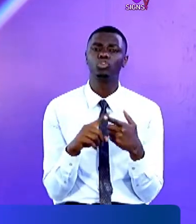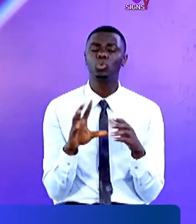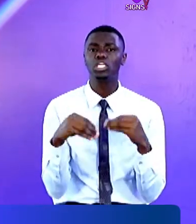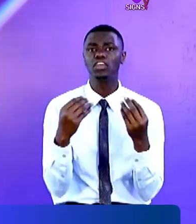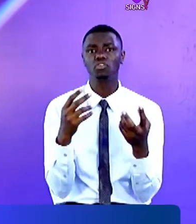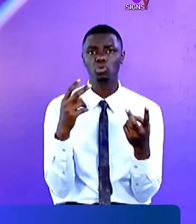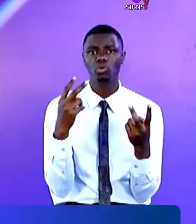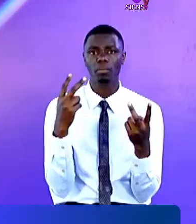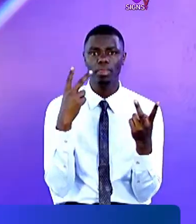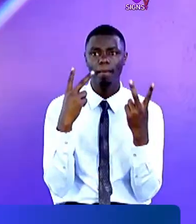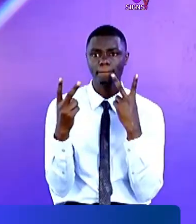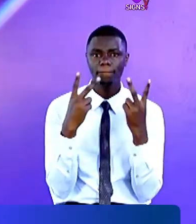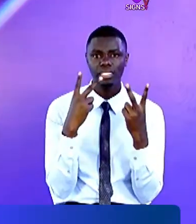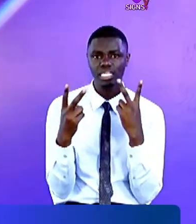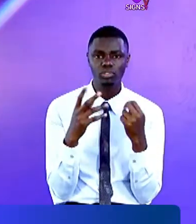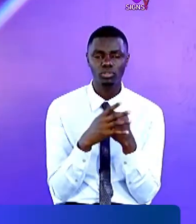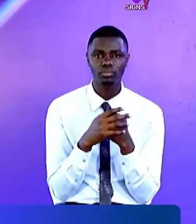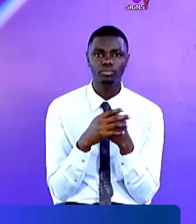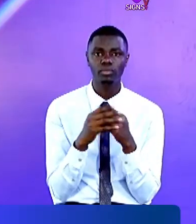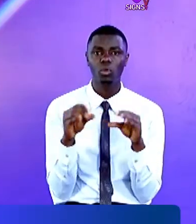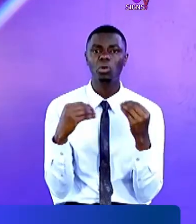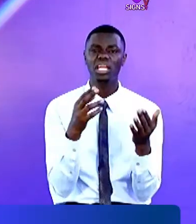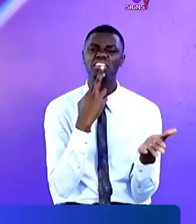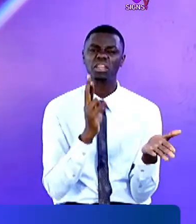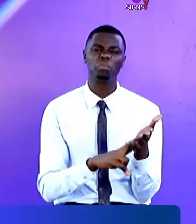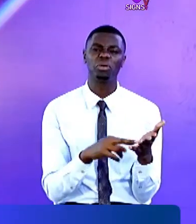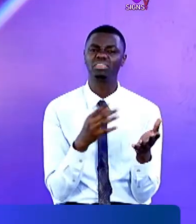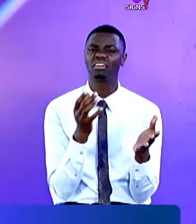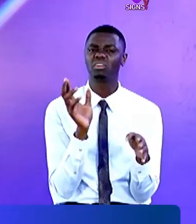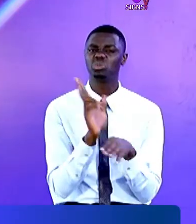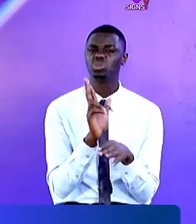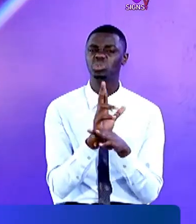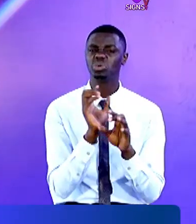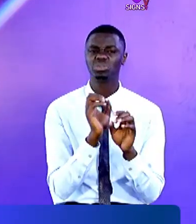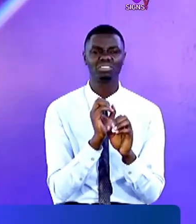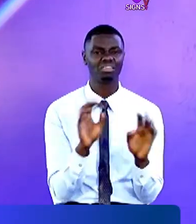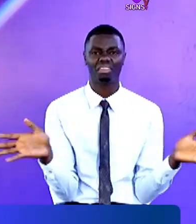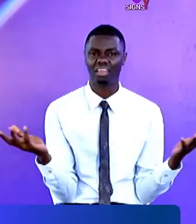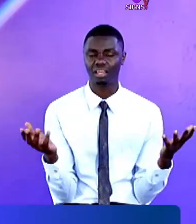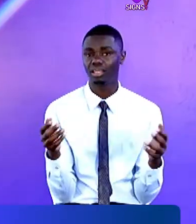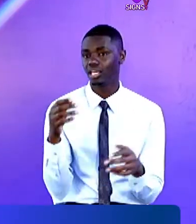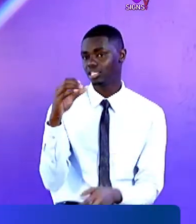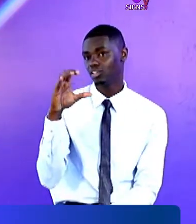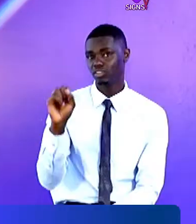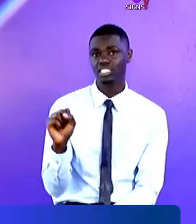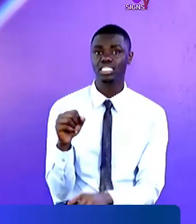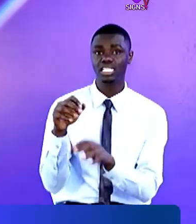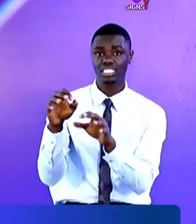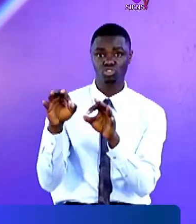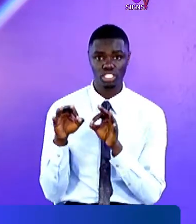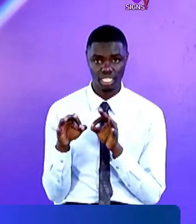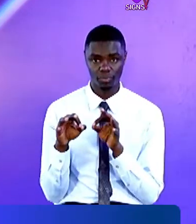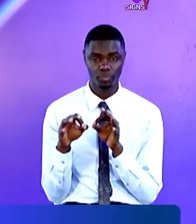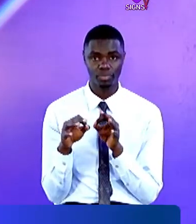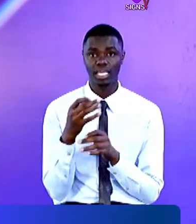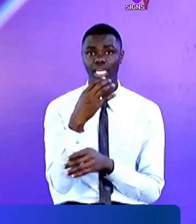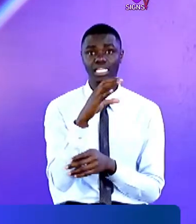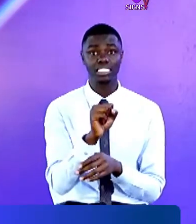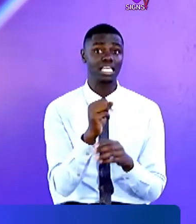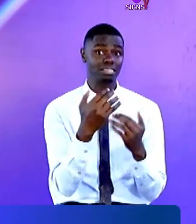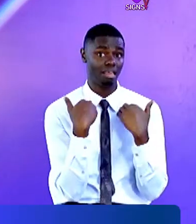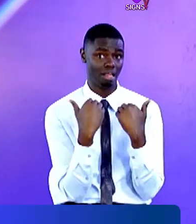perception the guy is working. Then they give you reports which are useless. If in the CS Treasury, in CS Health,